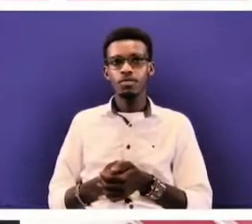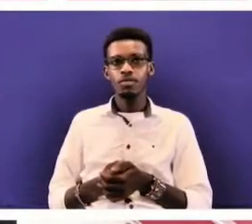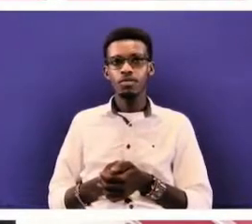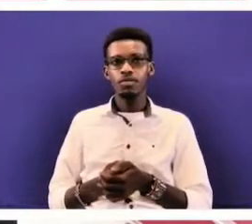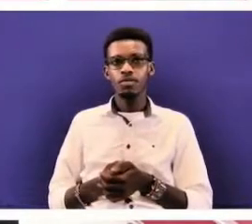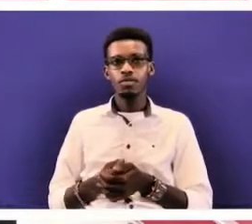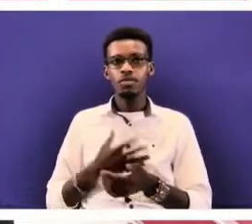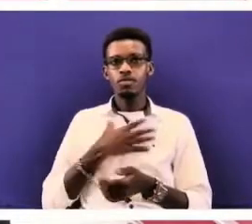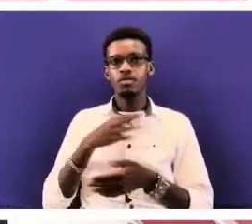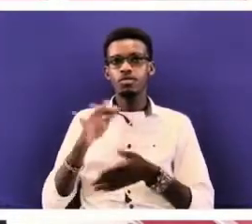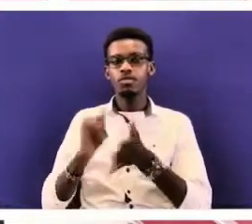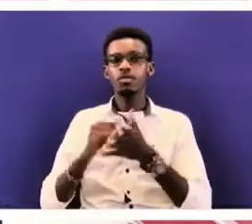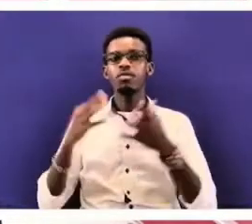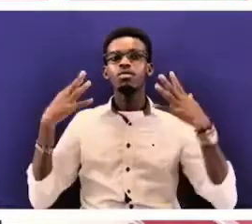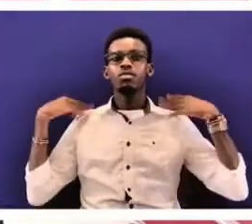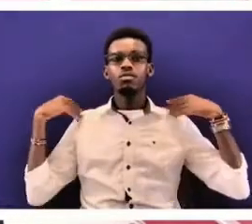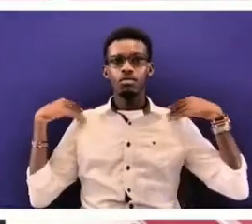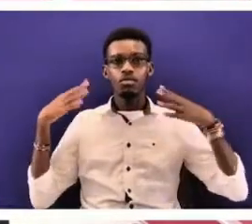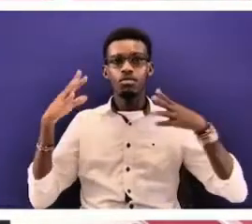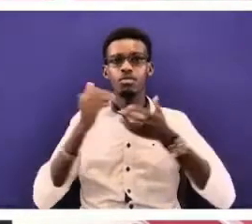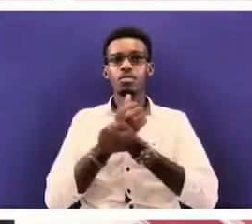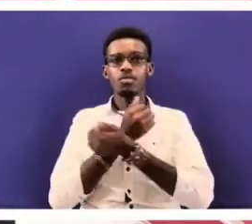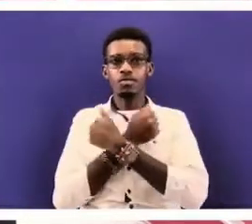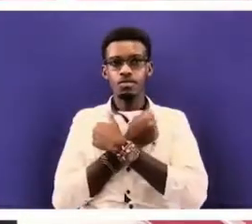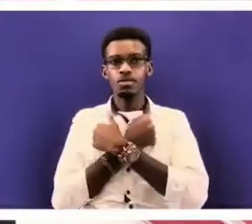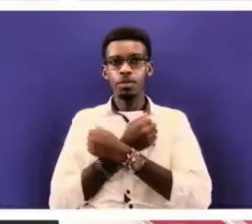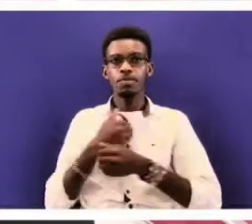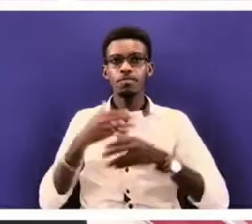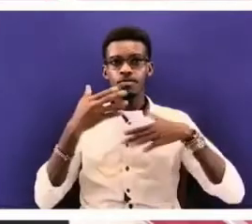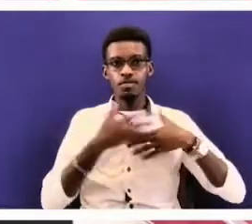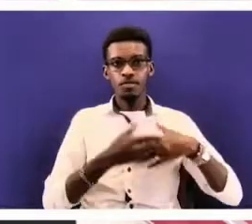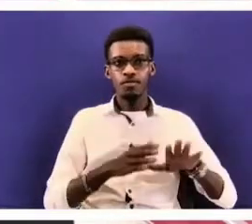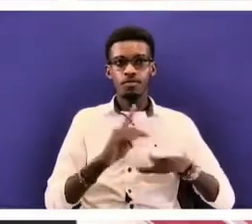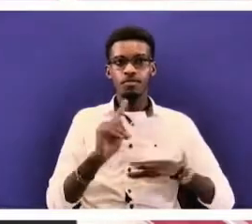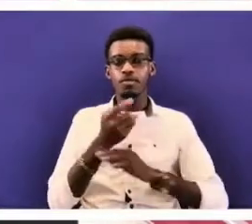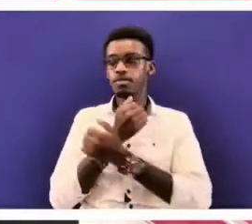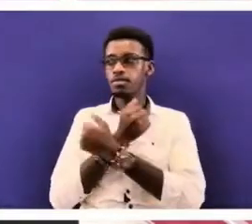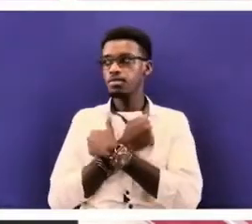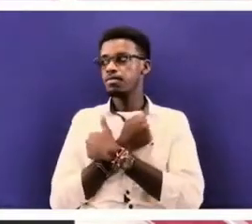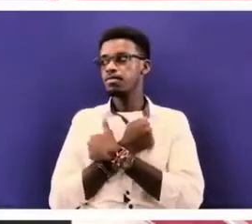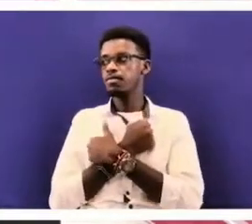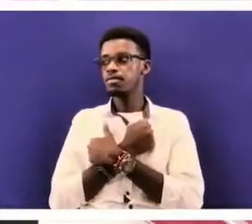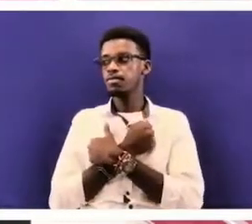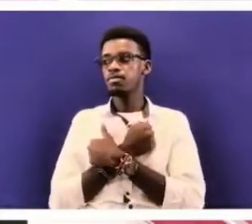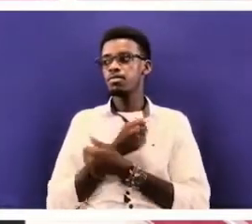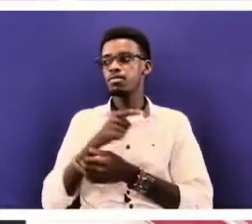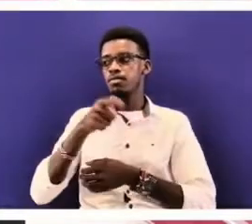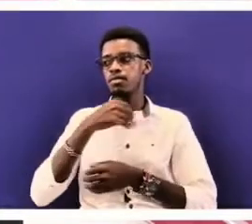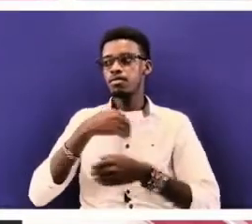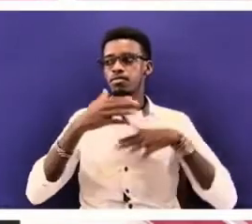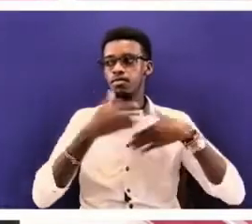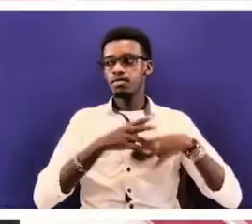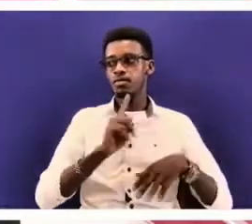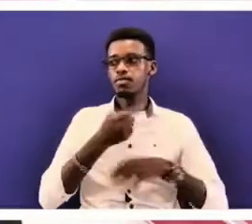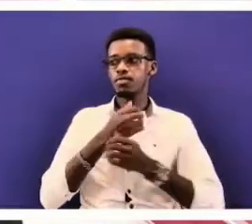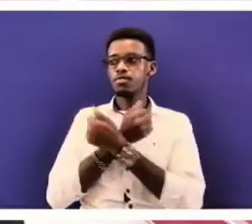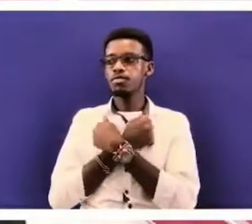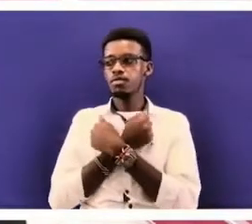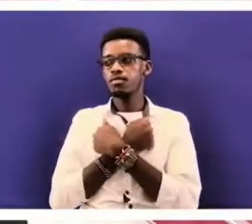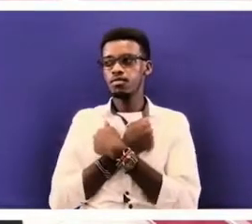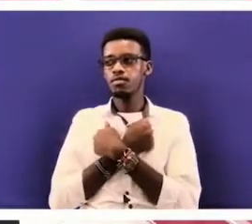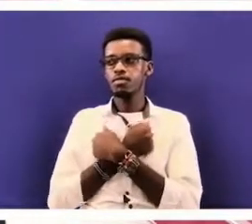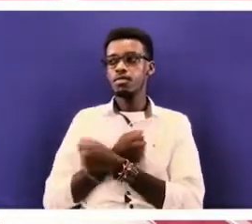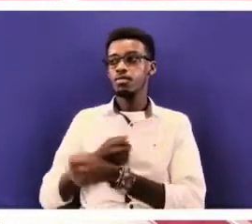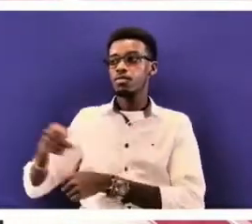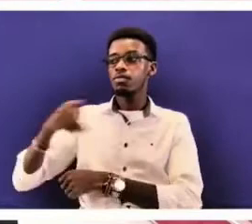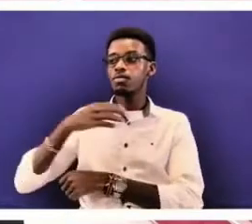And we have not practiced that love. We've lost our first love. We've lost our first love. We've